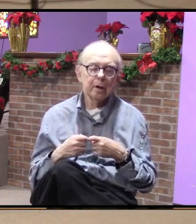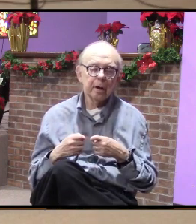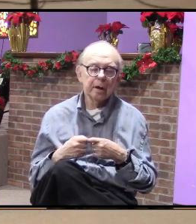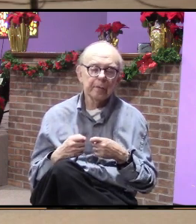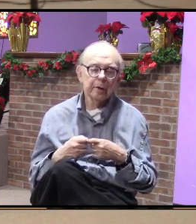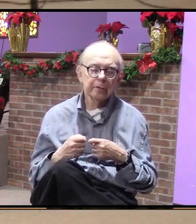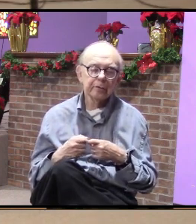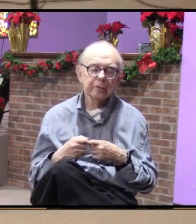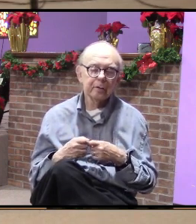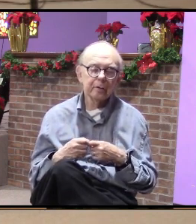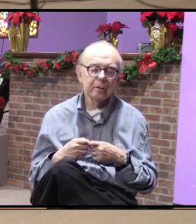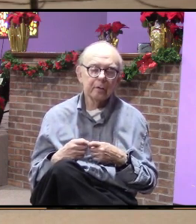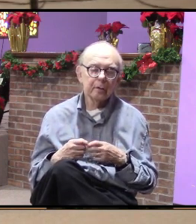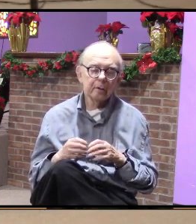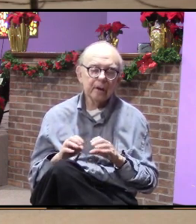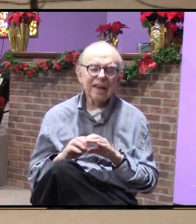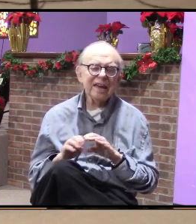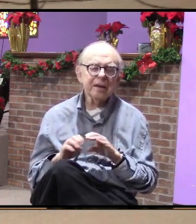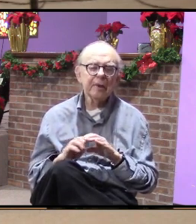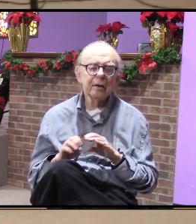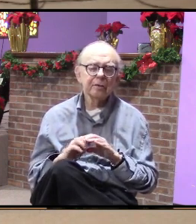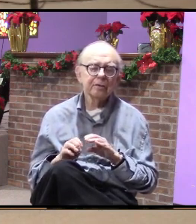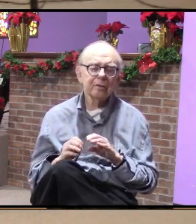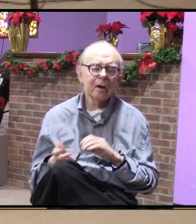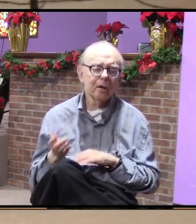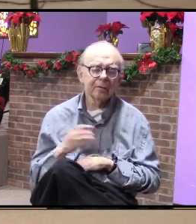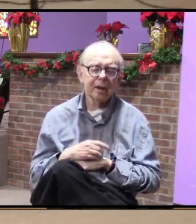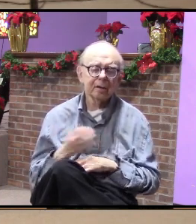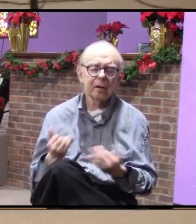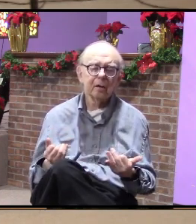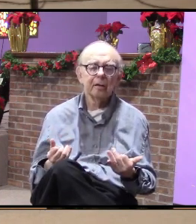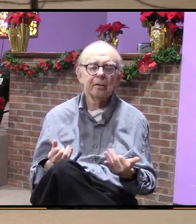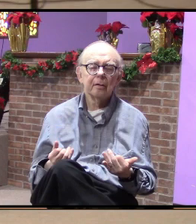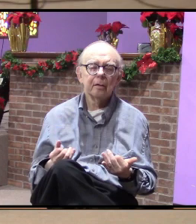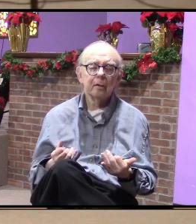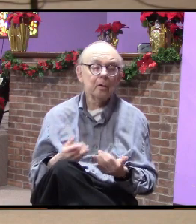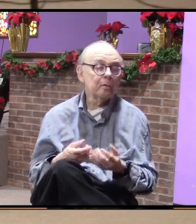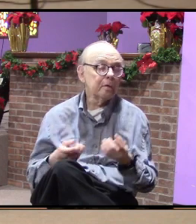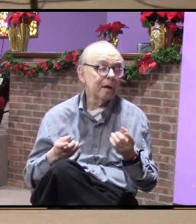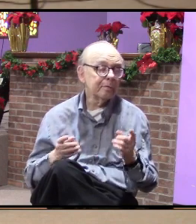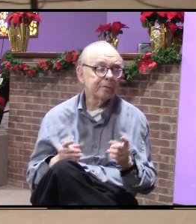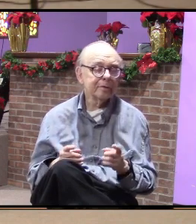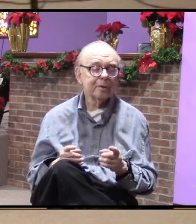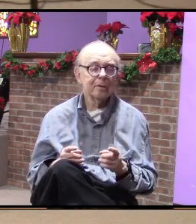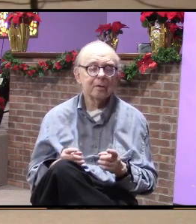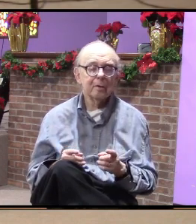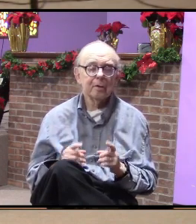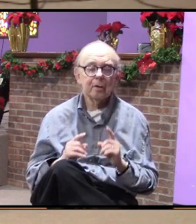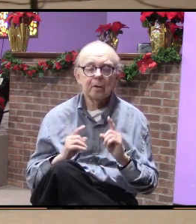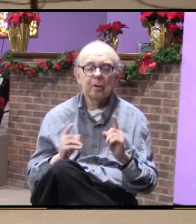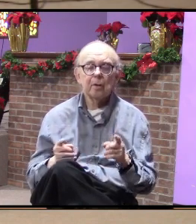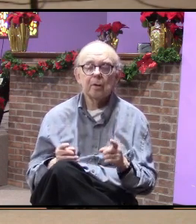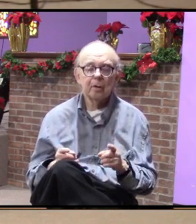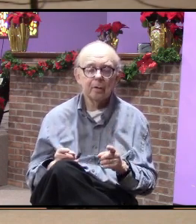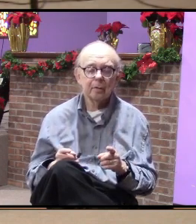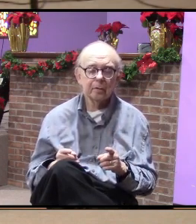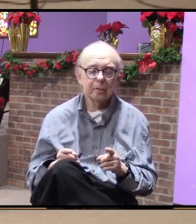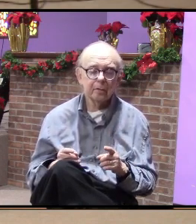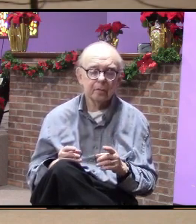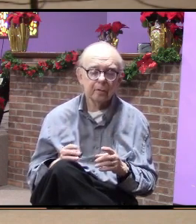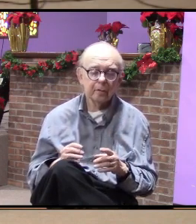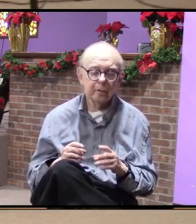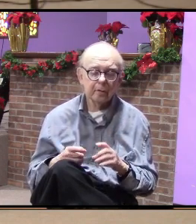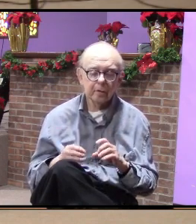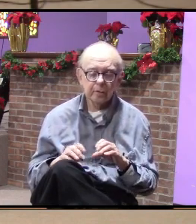long for that day. Okay? So what ends up happening? You're going through an email, then all of a sudden